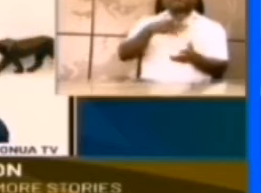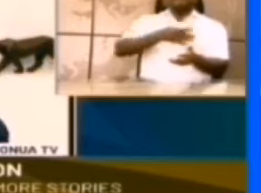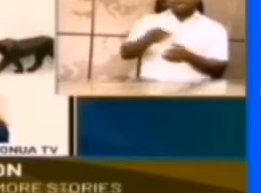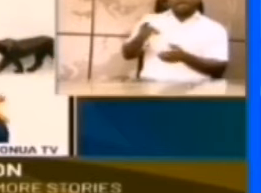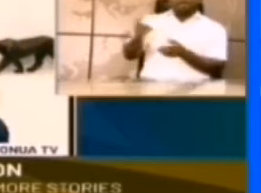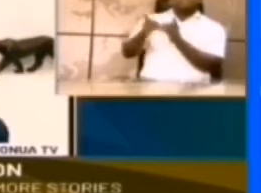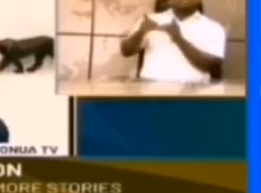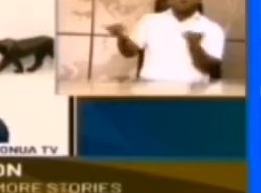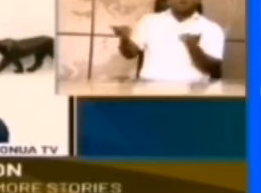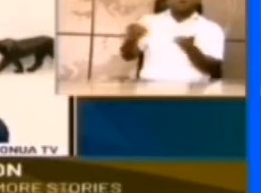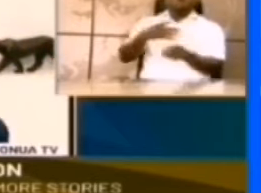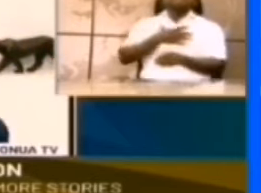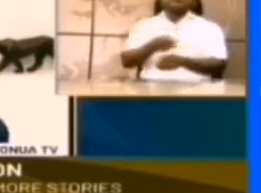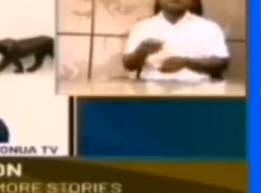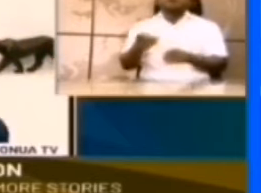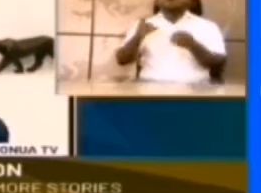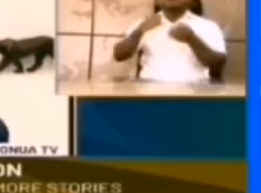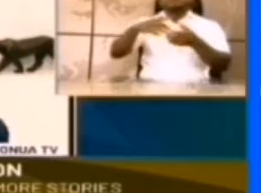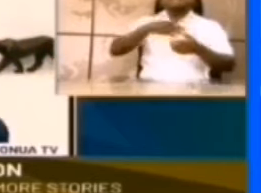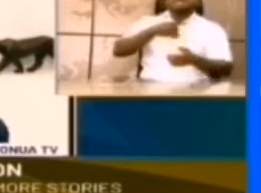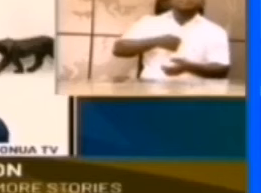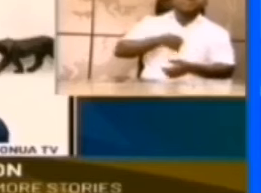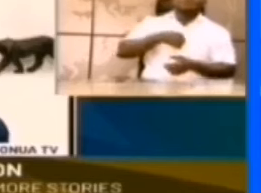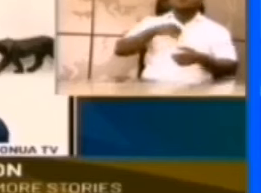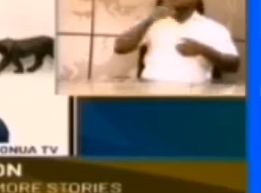Upa jami. Eh? Upa pemasem, upa tamadum ke.